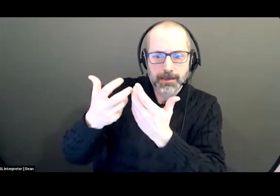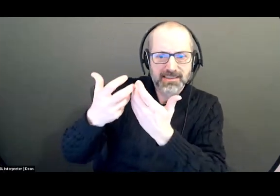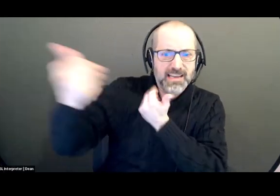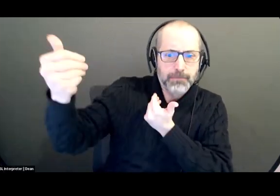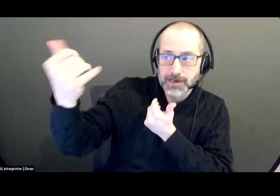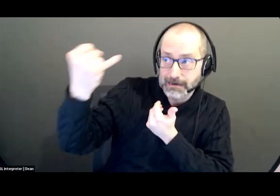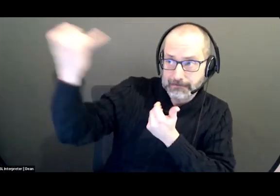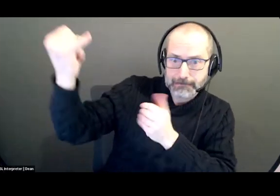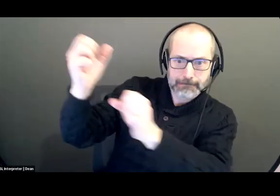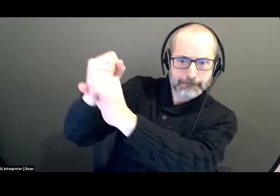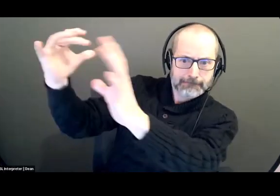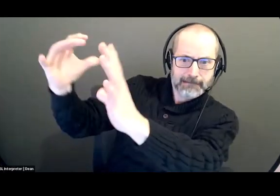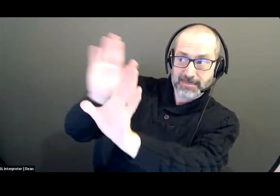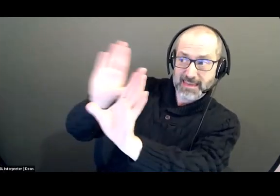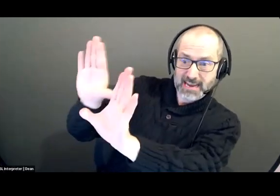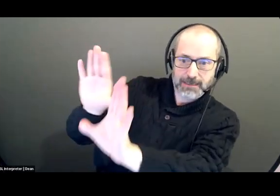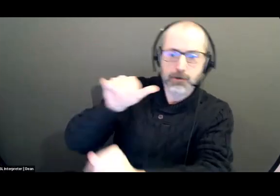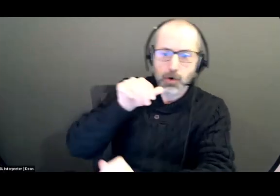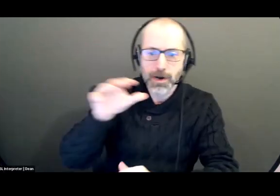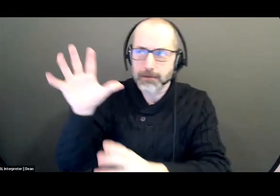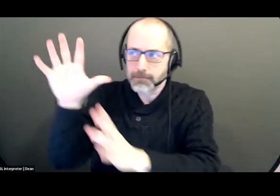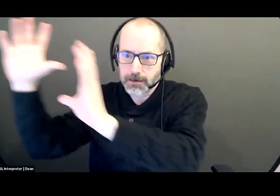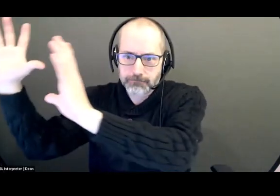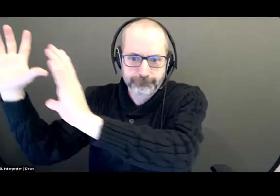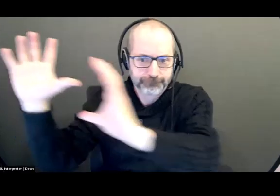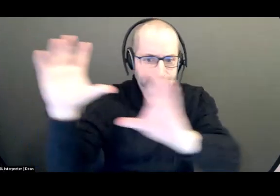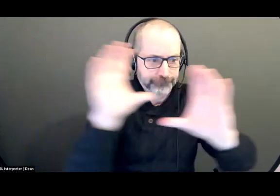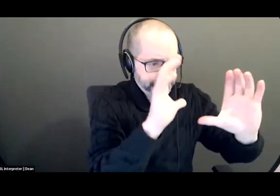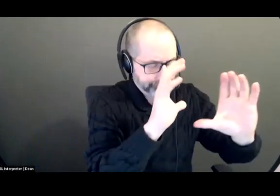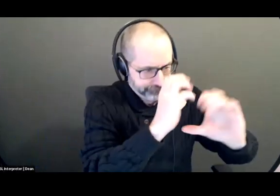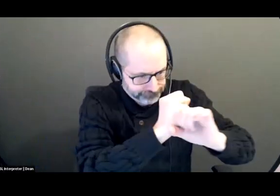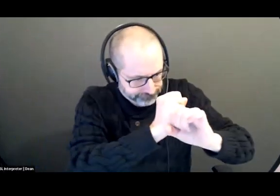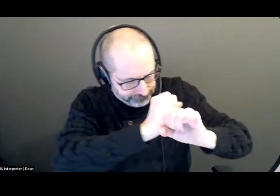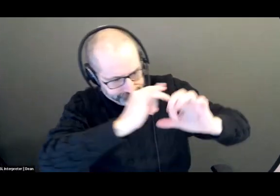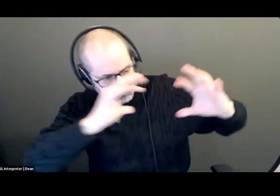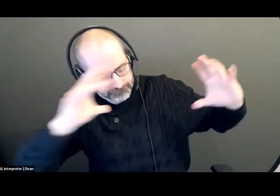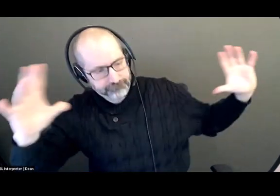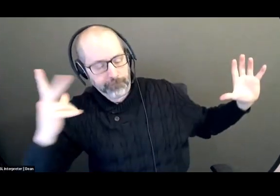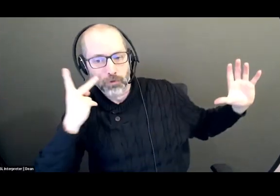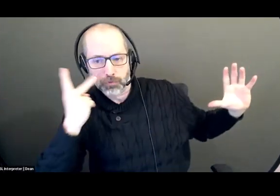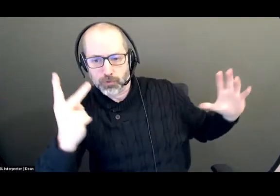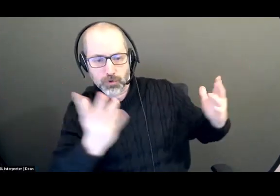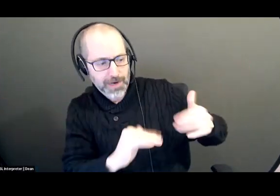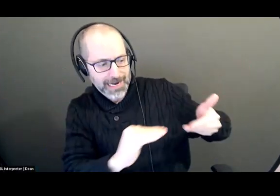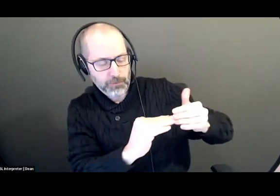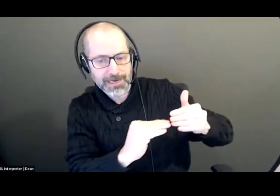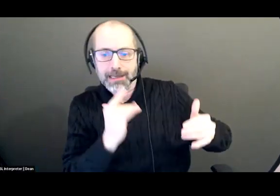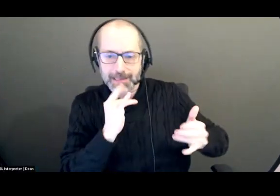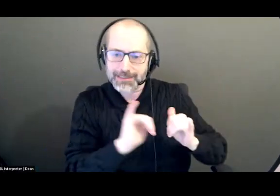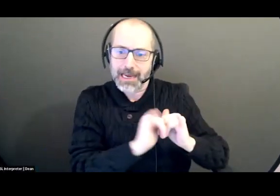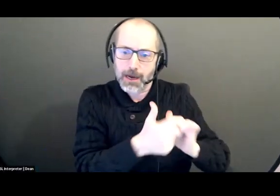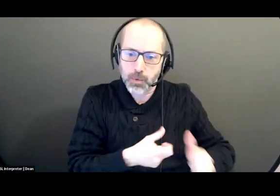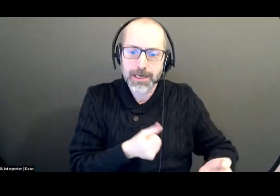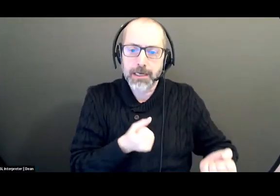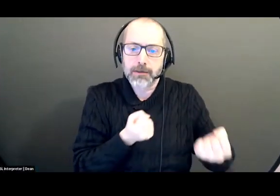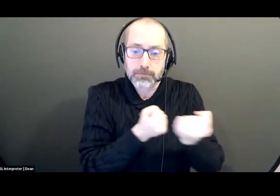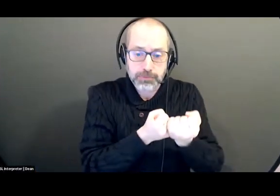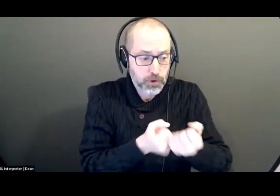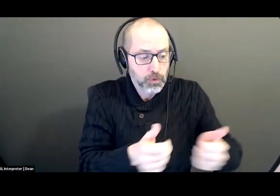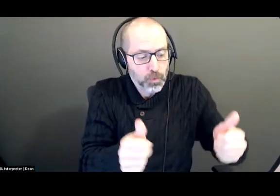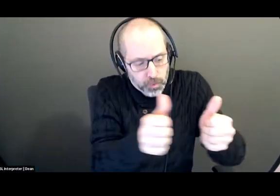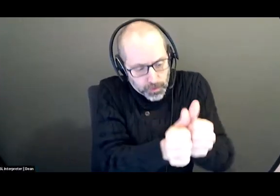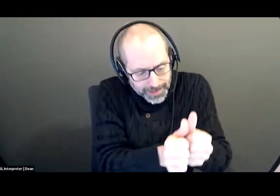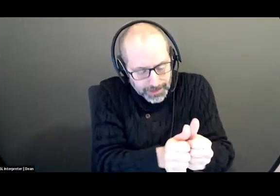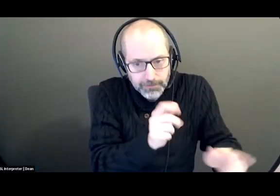being an abstract idea to something that actively shaped how we supported care and how we cared with